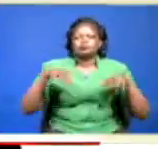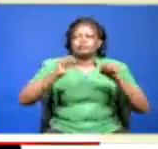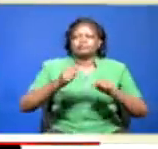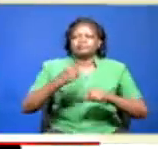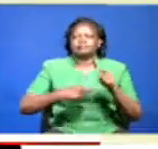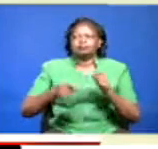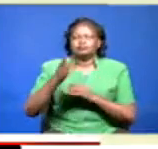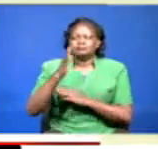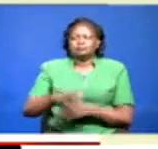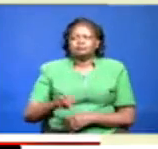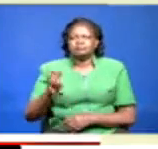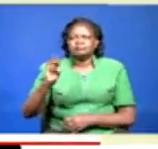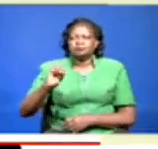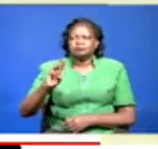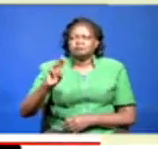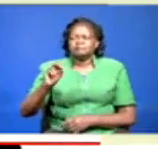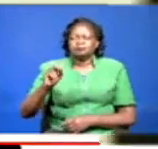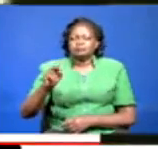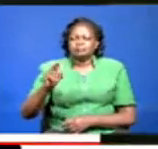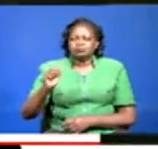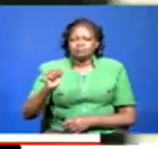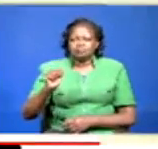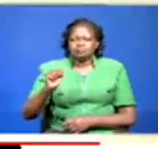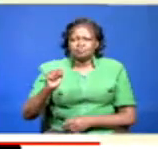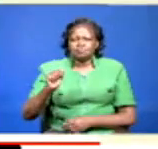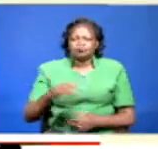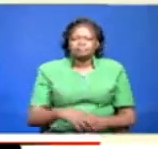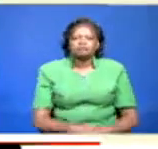Francis Mudhaura. Benson Ruba reporting for Easy Friday.